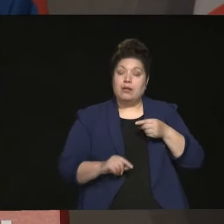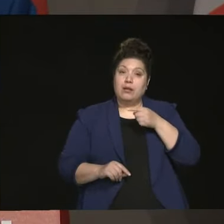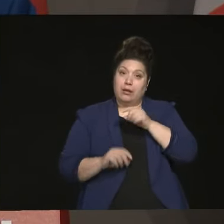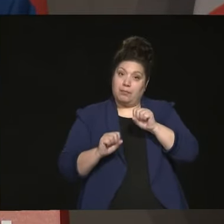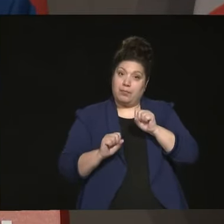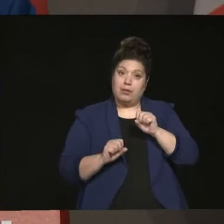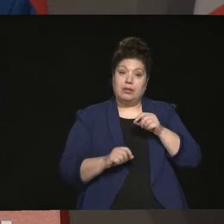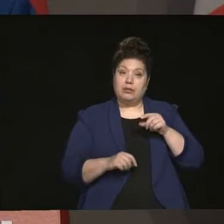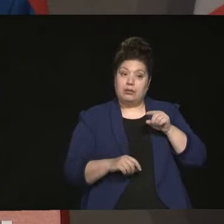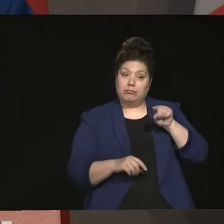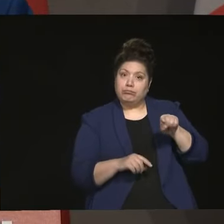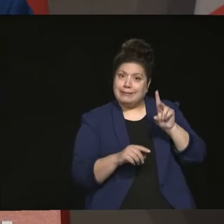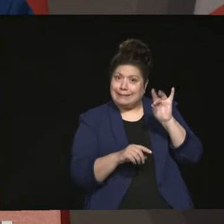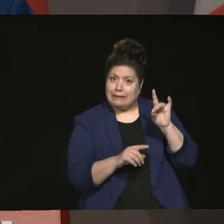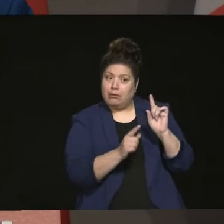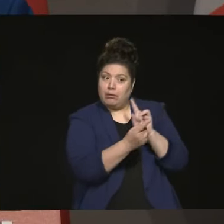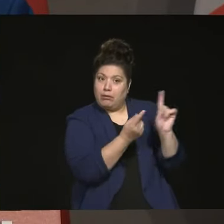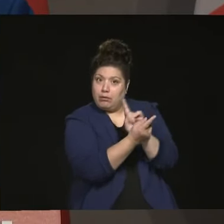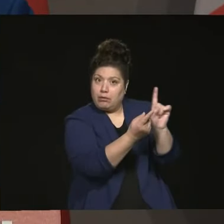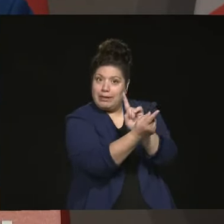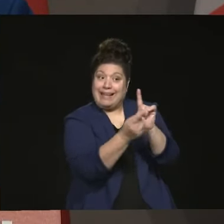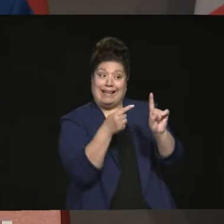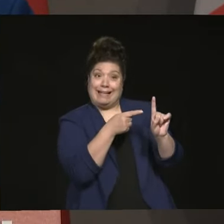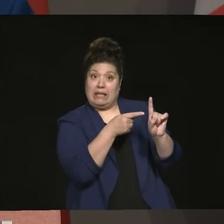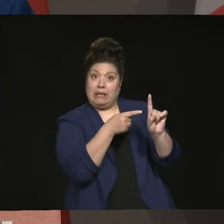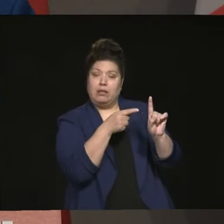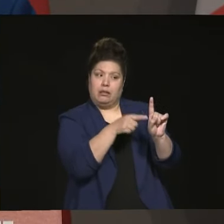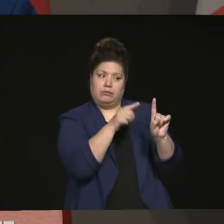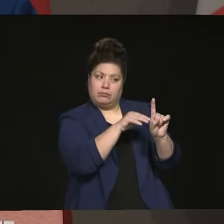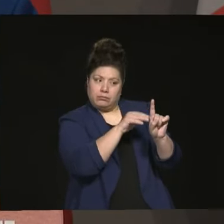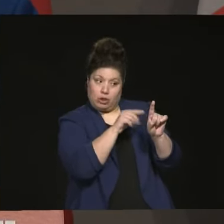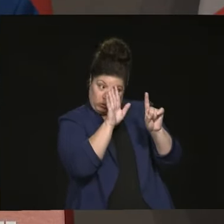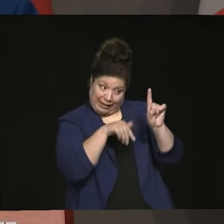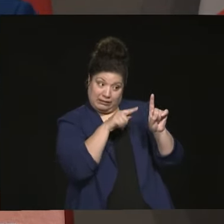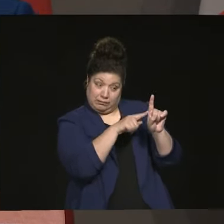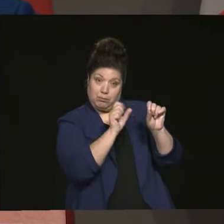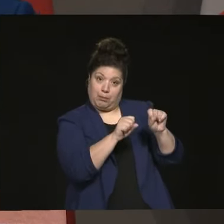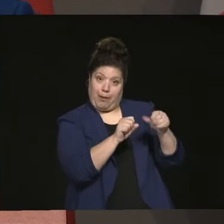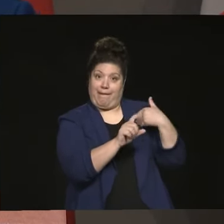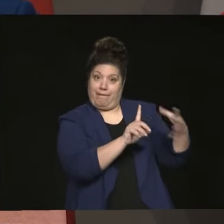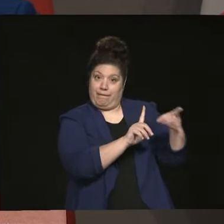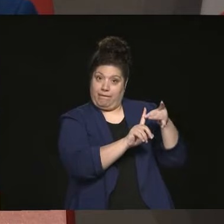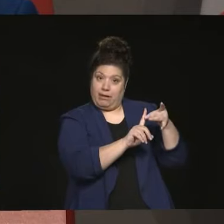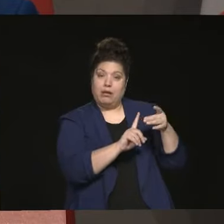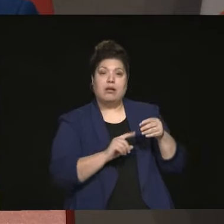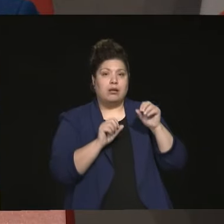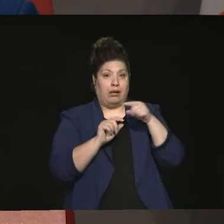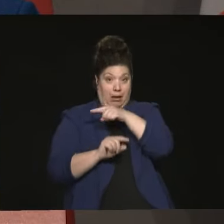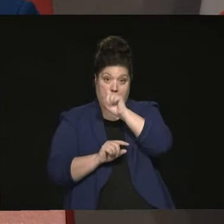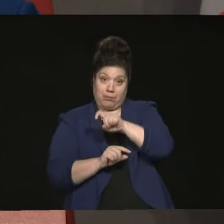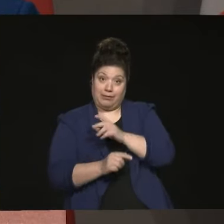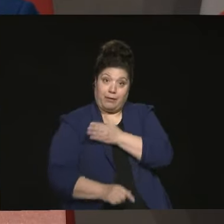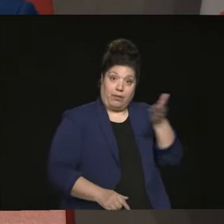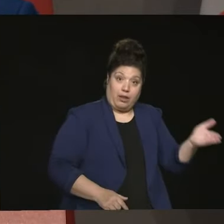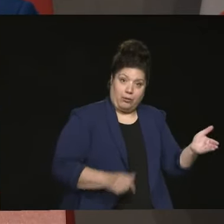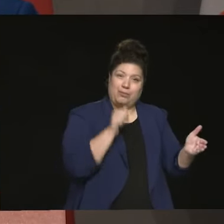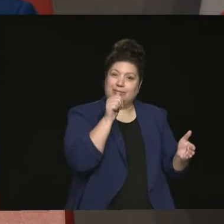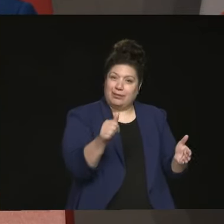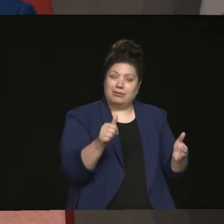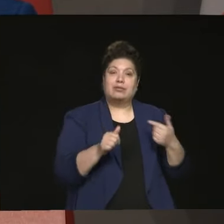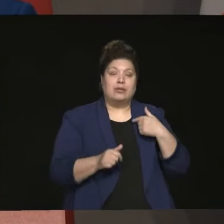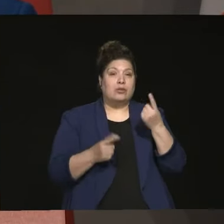faire few days à and weeks. distance. That's On work doit that can be évidemment done tenir compte des remotely. compétences, comme on We will, disait, of de course, ces take gens-là, into mais account aussi those people's des skills habiletés linguistiques